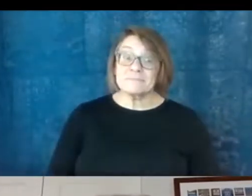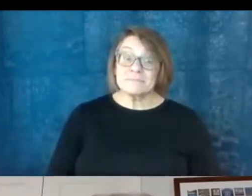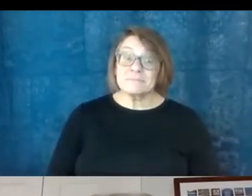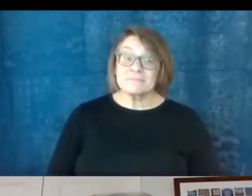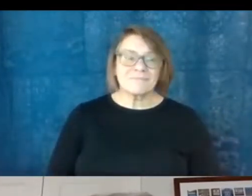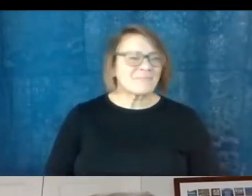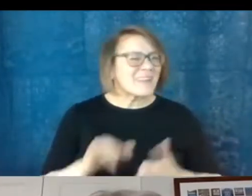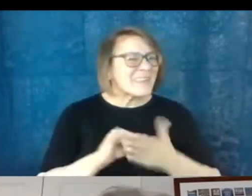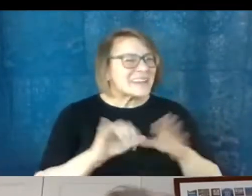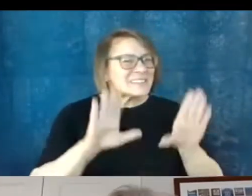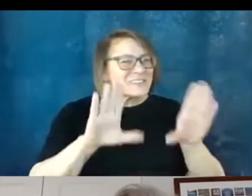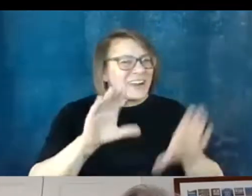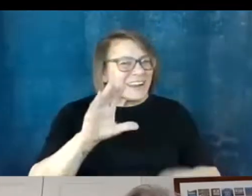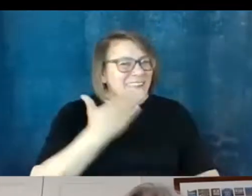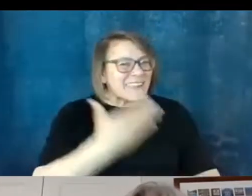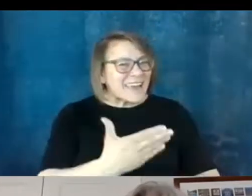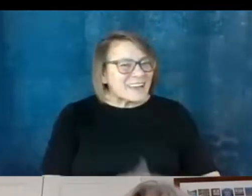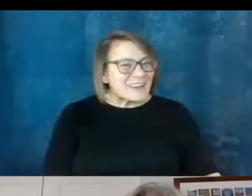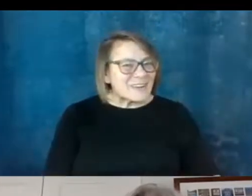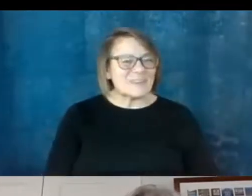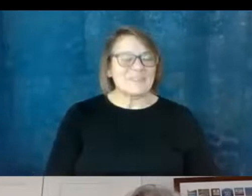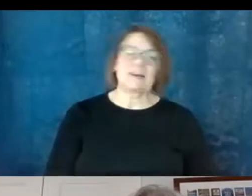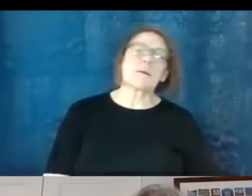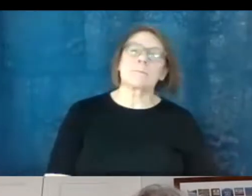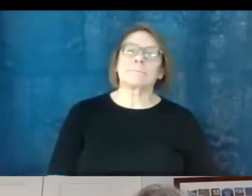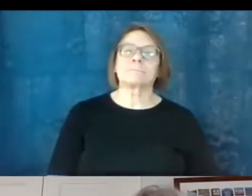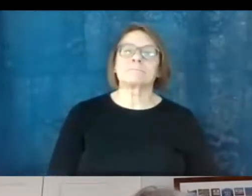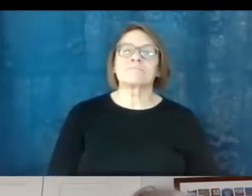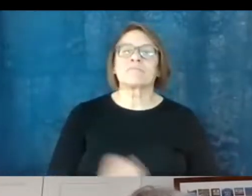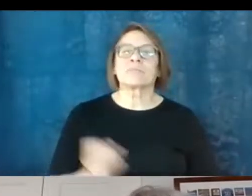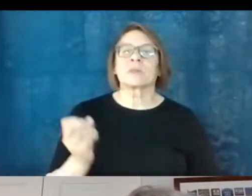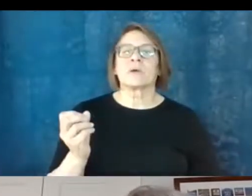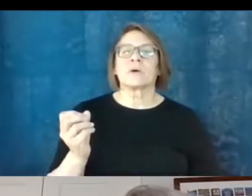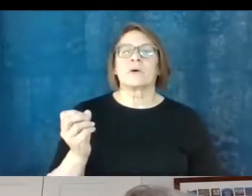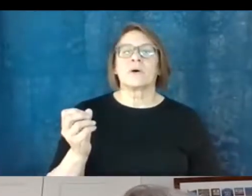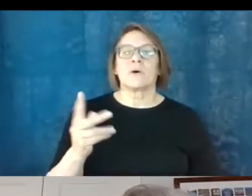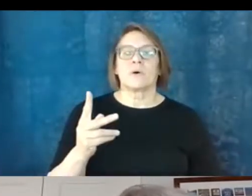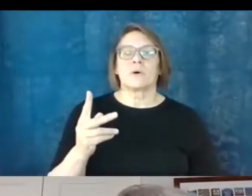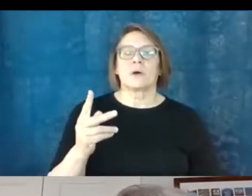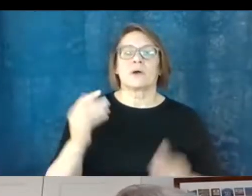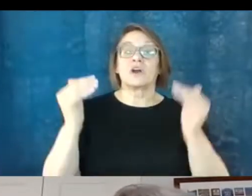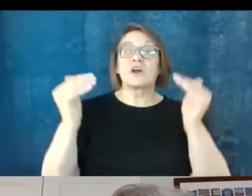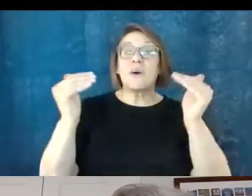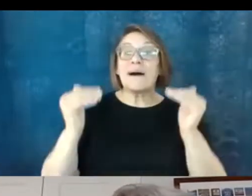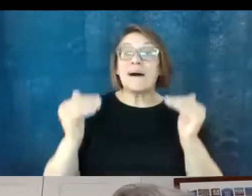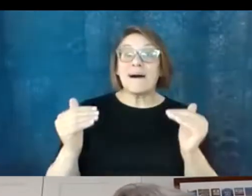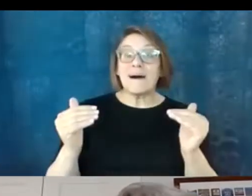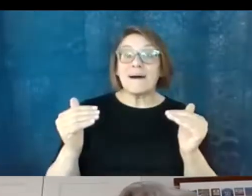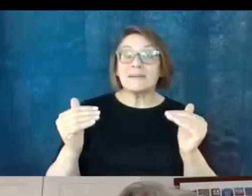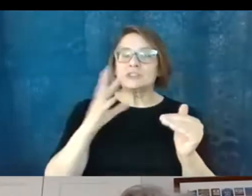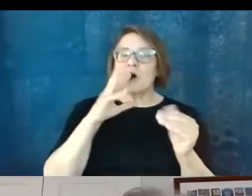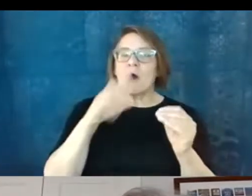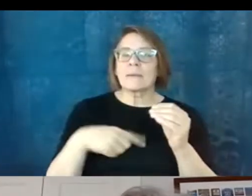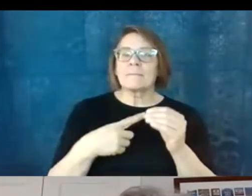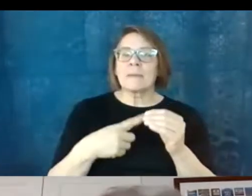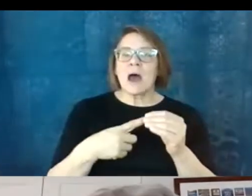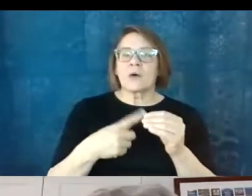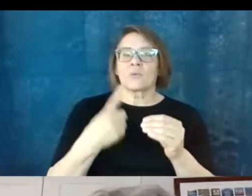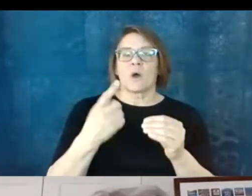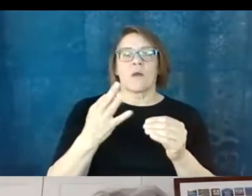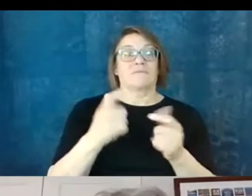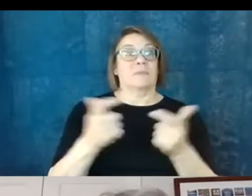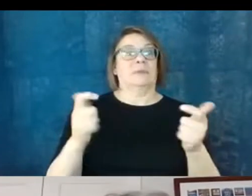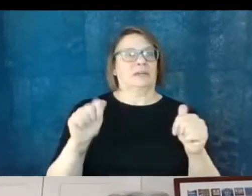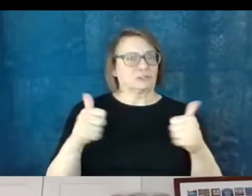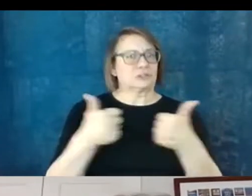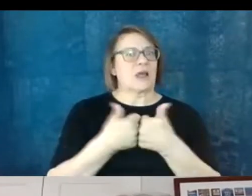That's great. Thank you. All right, well, we'll go on and we're going to talk about one of the big challenges